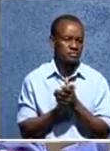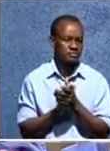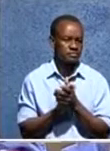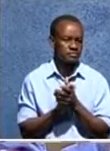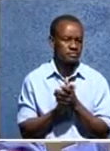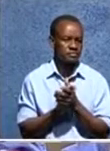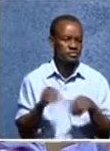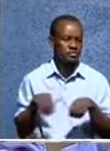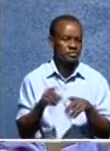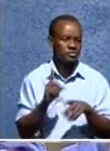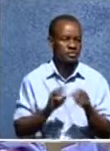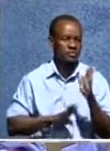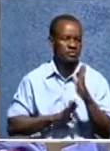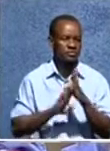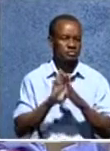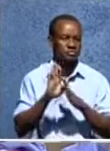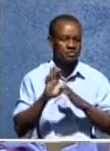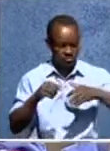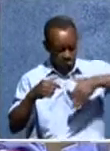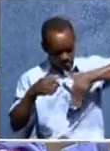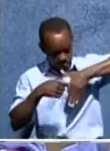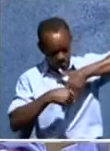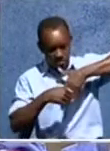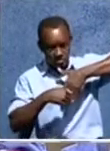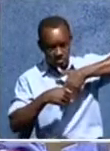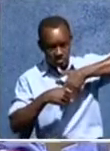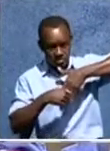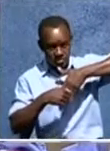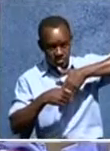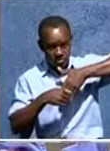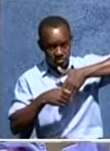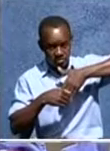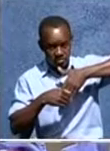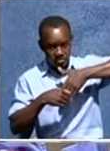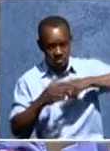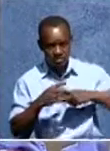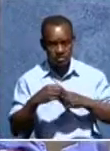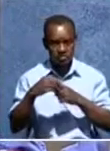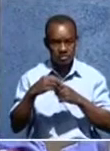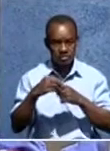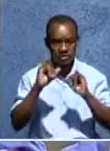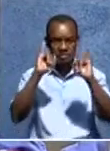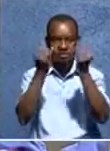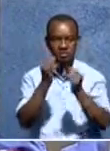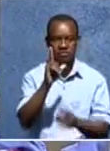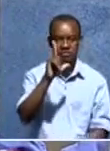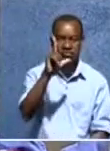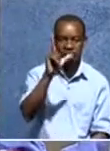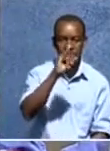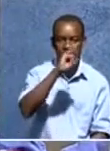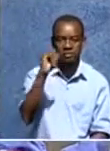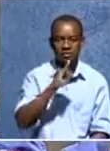the South, in particular the town of Lüderitz? Thank you very much for your contribution, Mr. Nawabi.